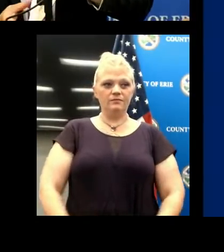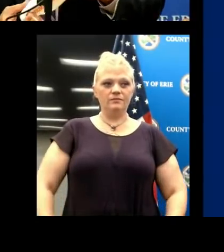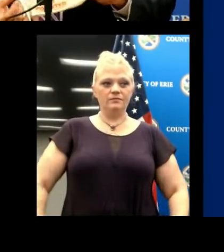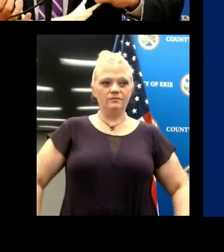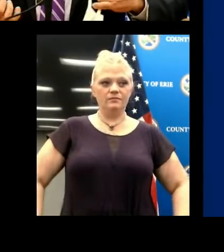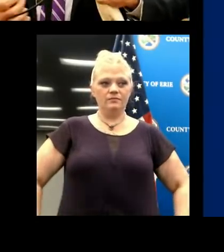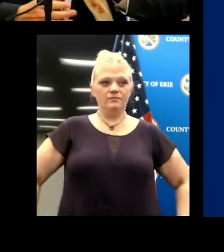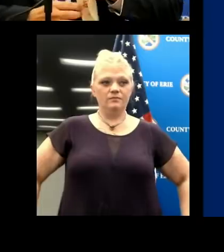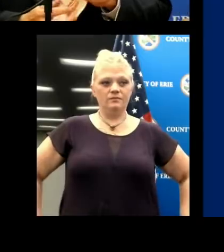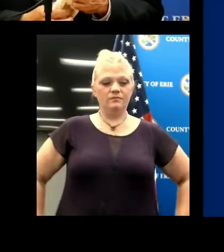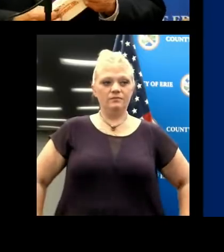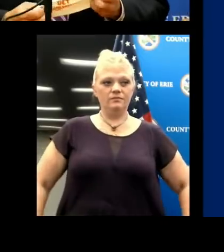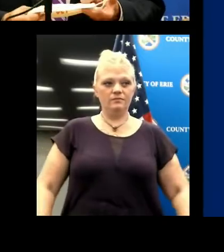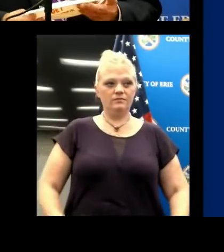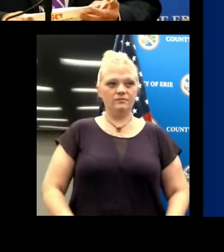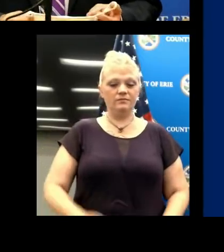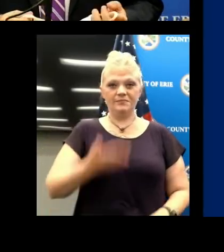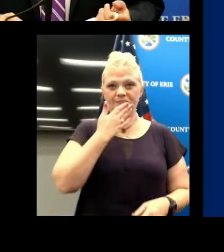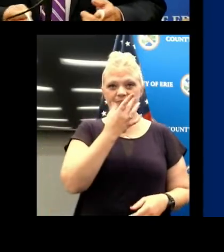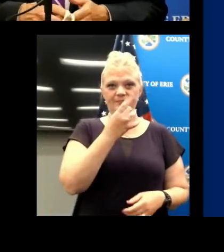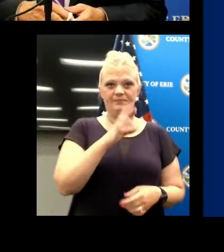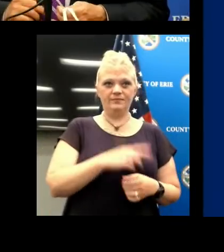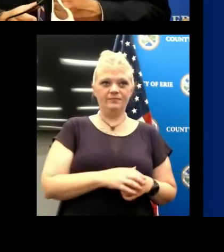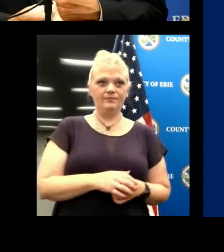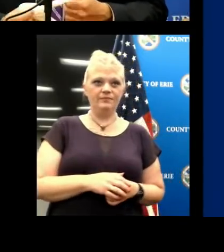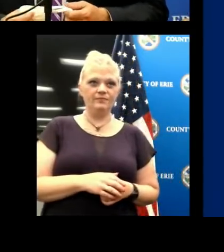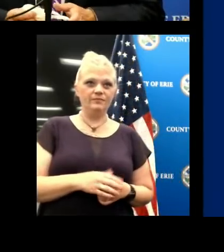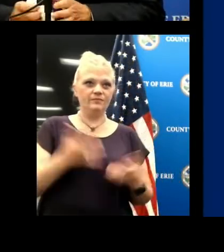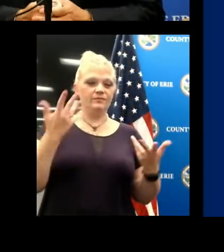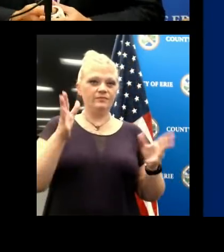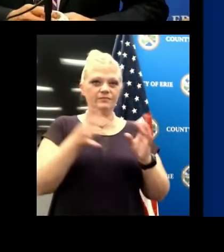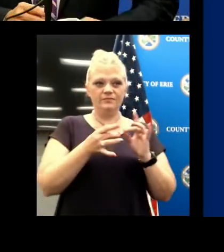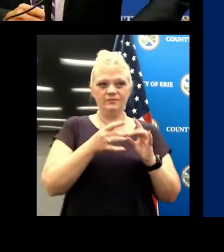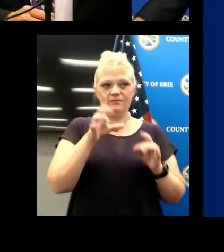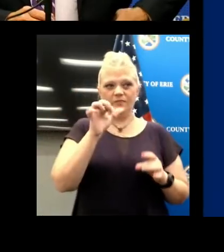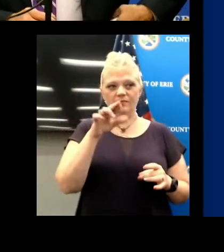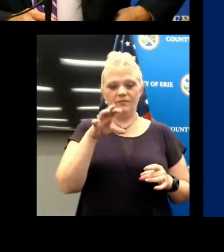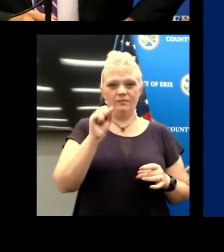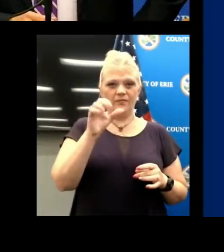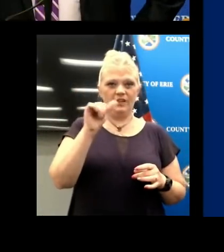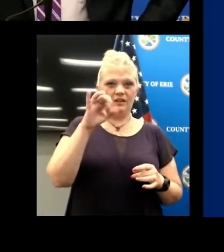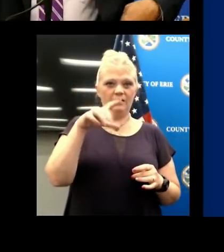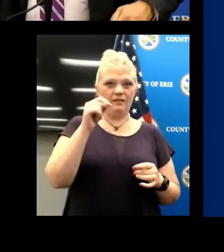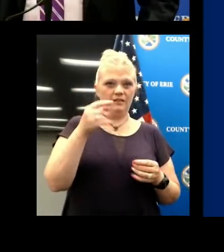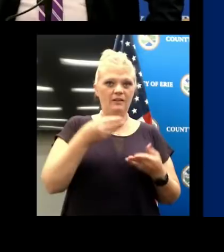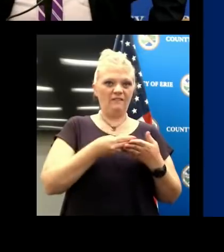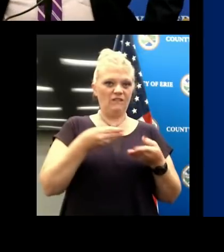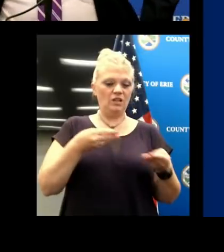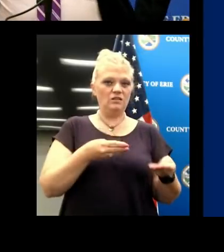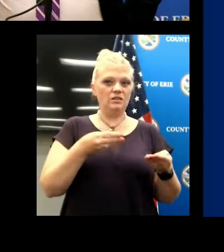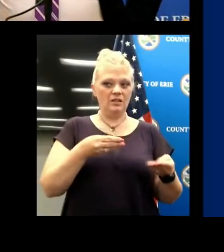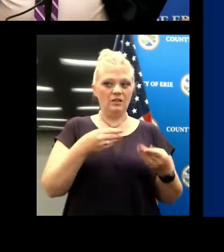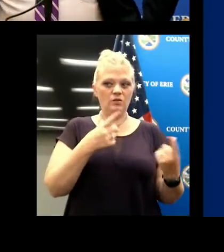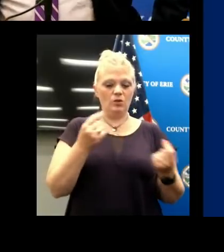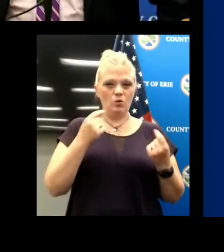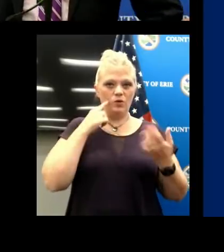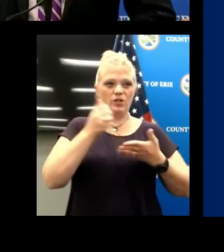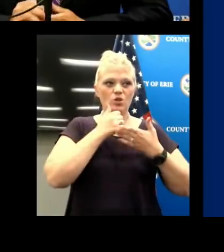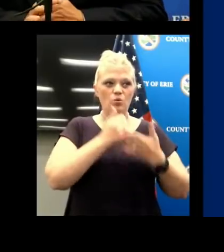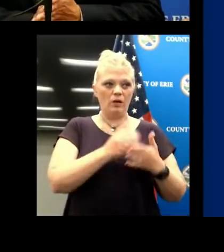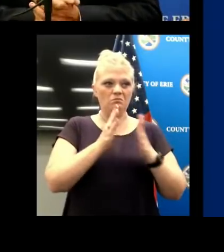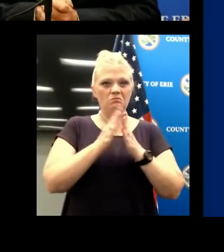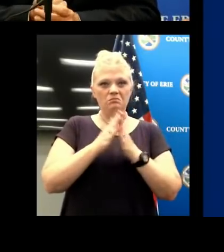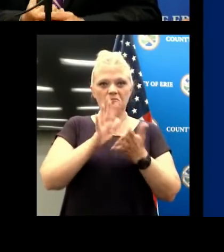Thank you, Dr. Burstein. As you know, we've talked about CARES Act funding and what county is doing to assist municipalities as well as